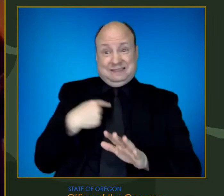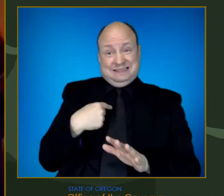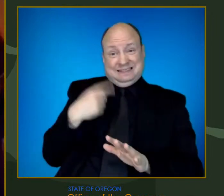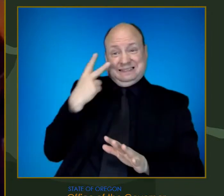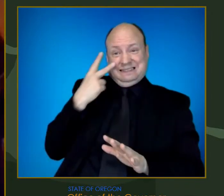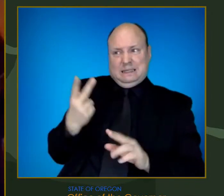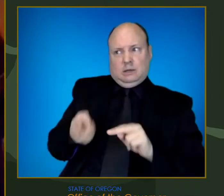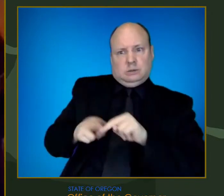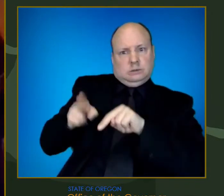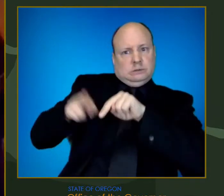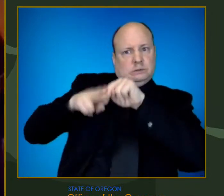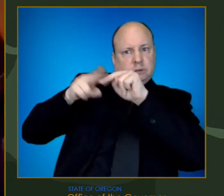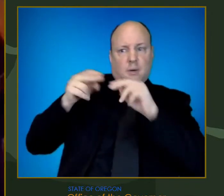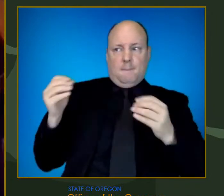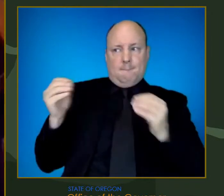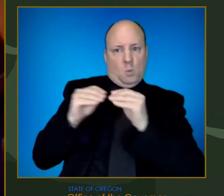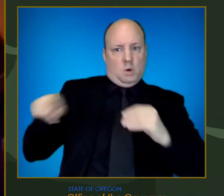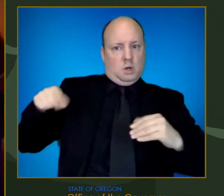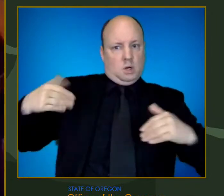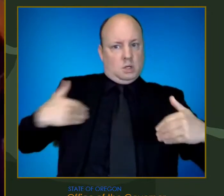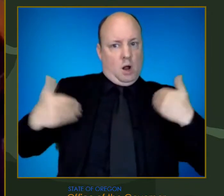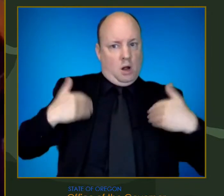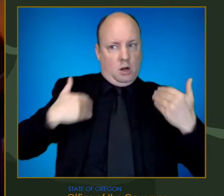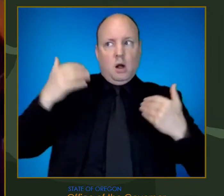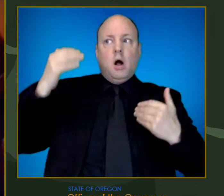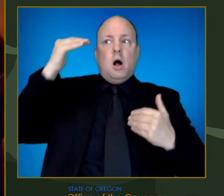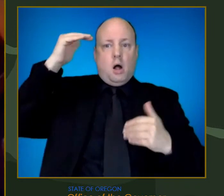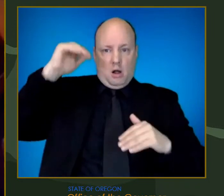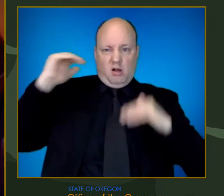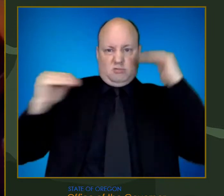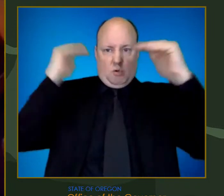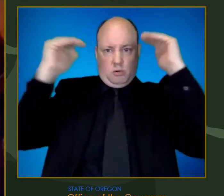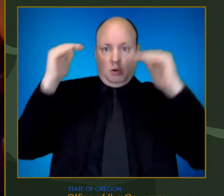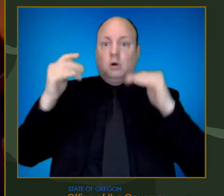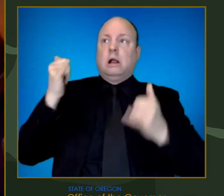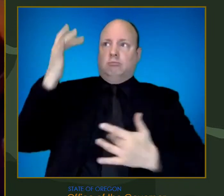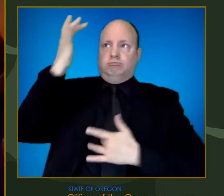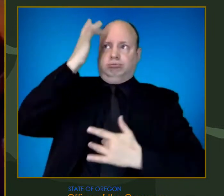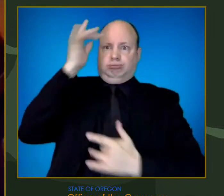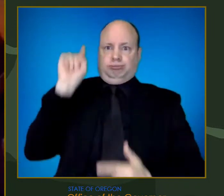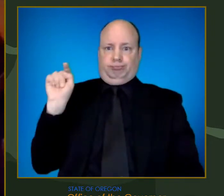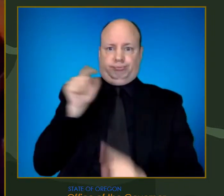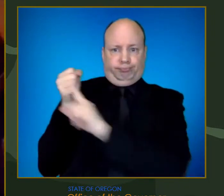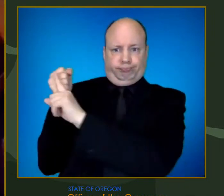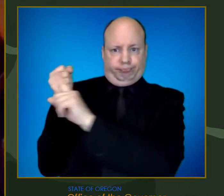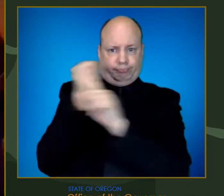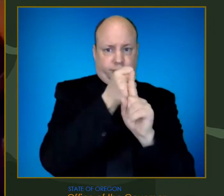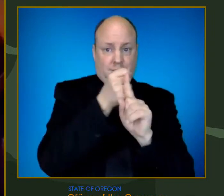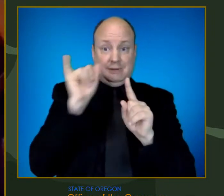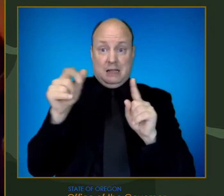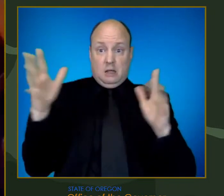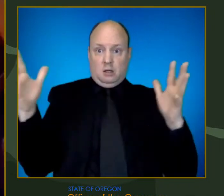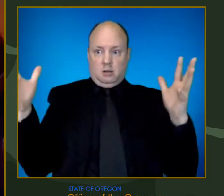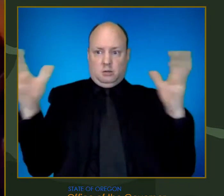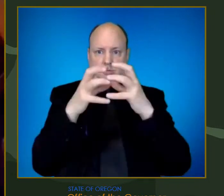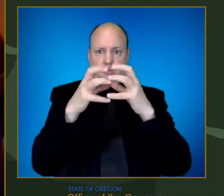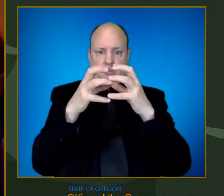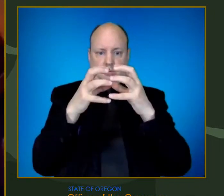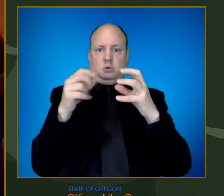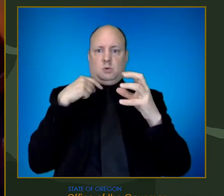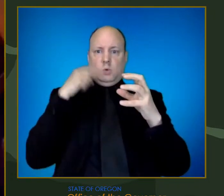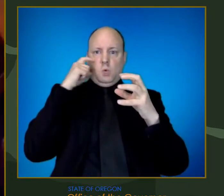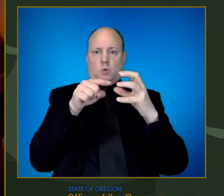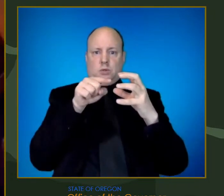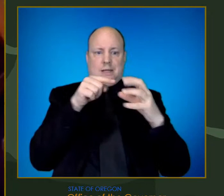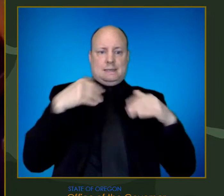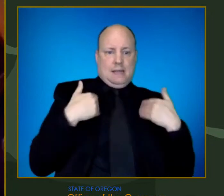young adults and older children. And so those two things together have caused that increase in cases that we're seeing as a